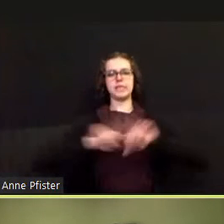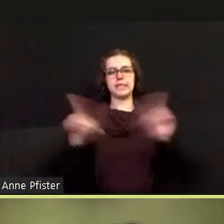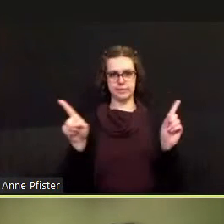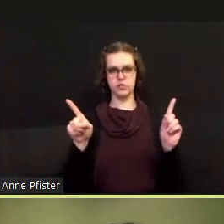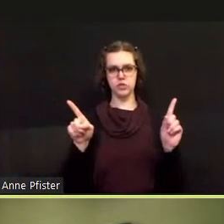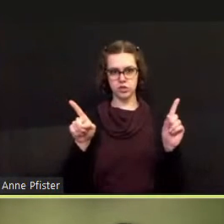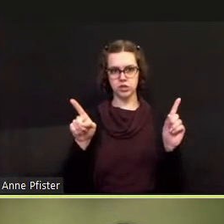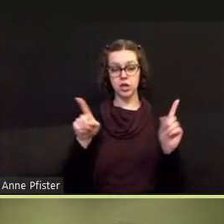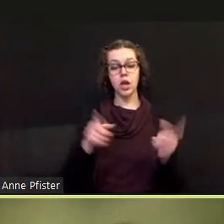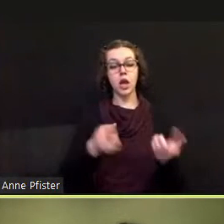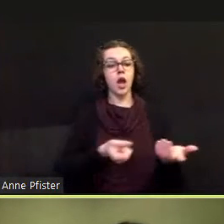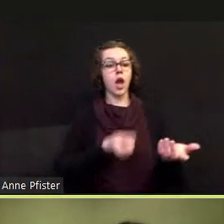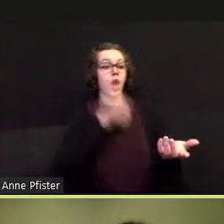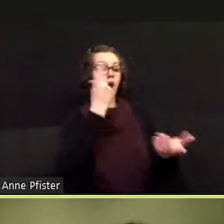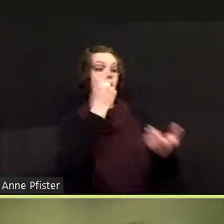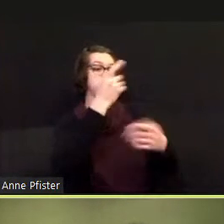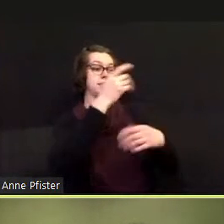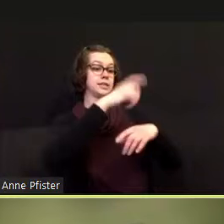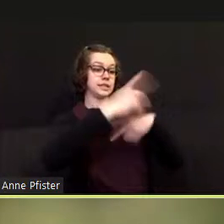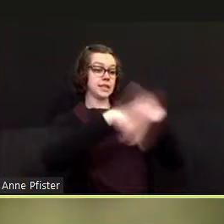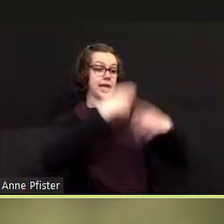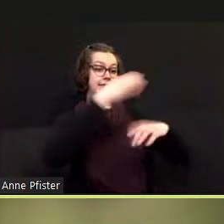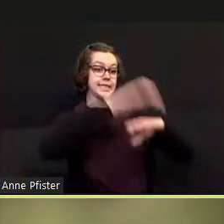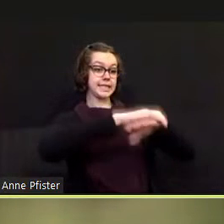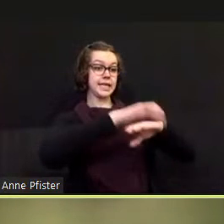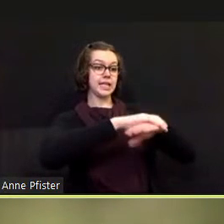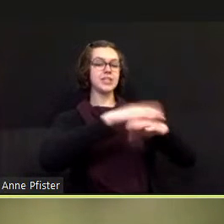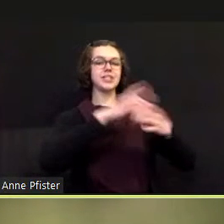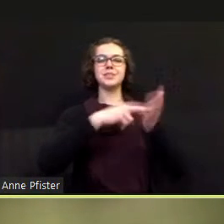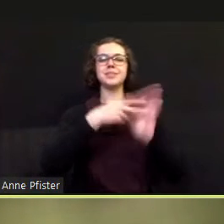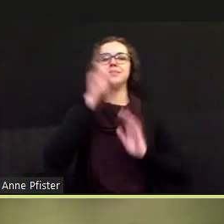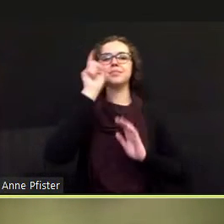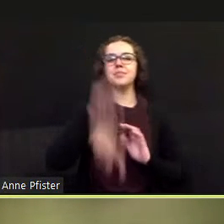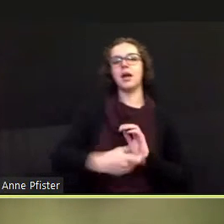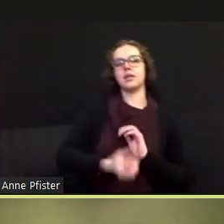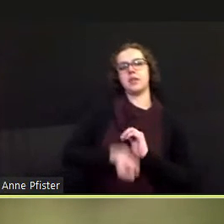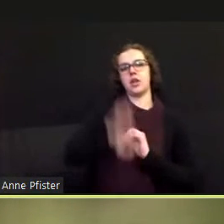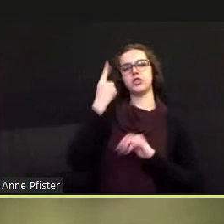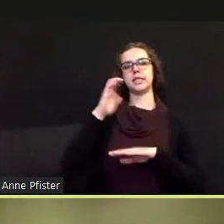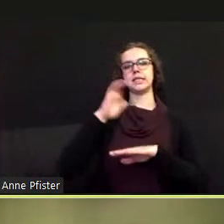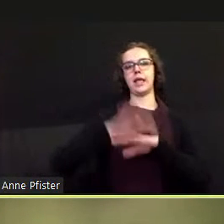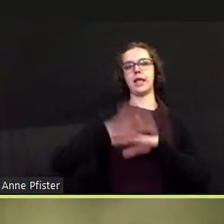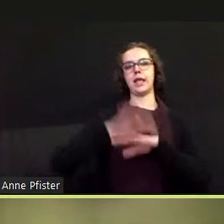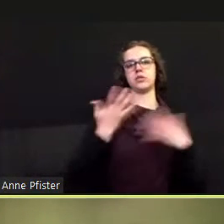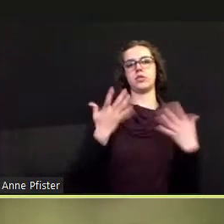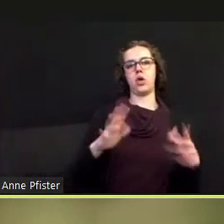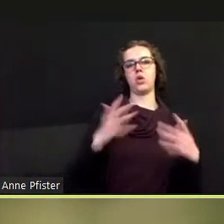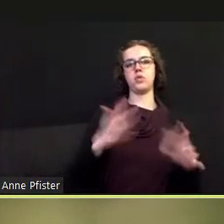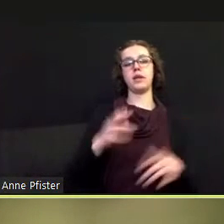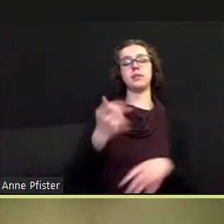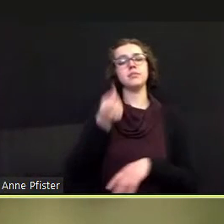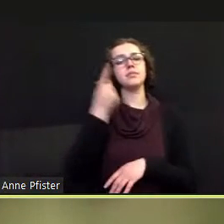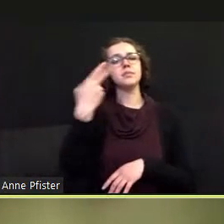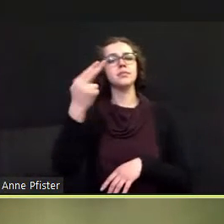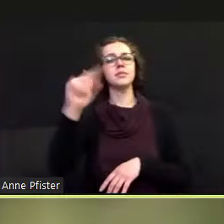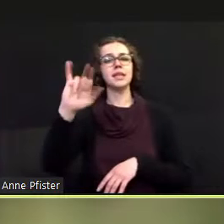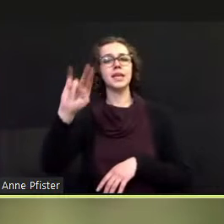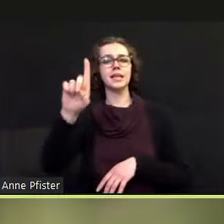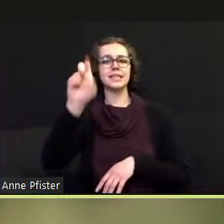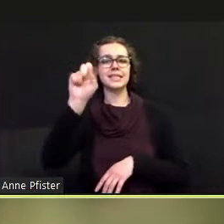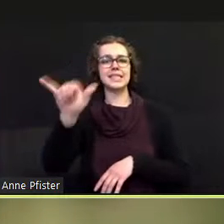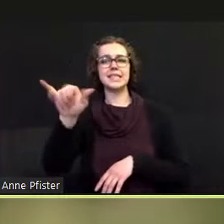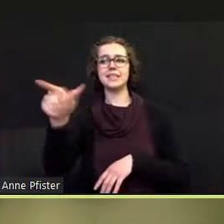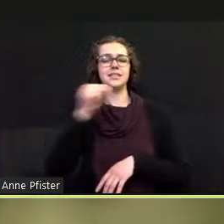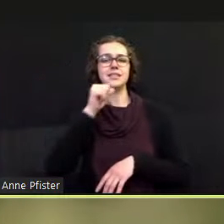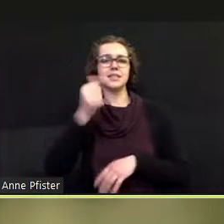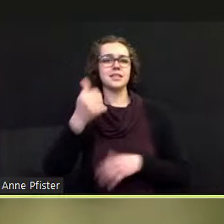signed English is predicated upon understanding English. As Hensley didn't have high English fluency, he